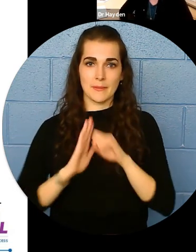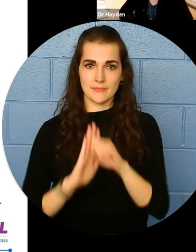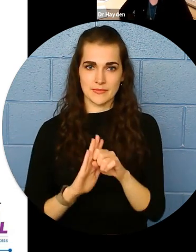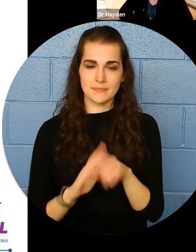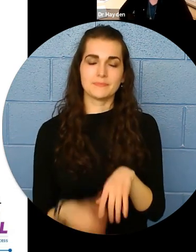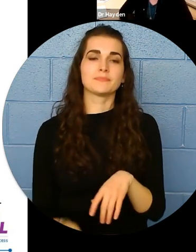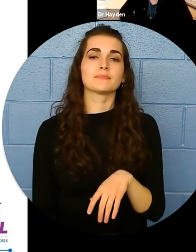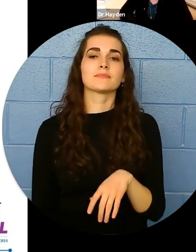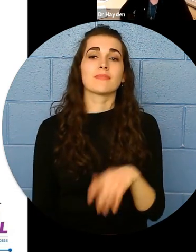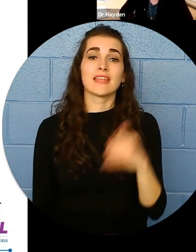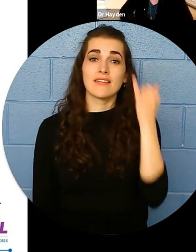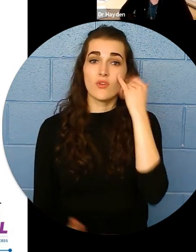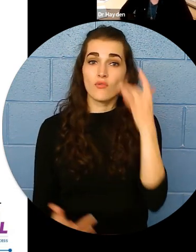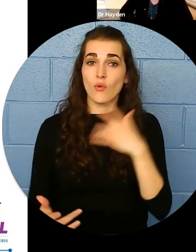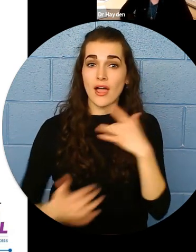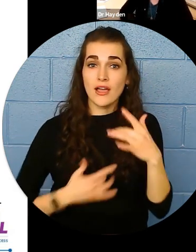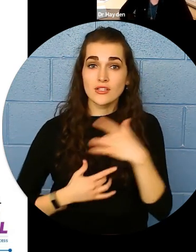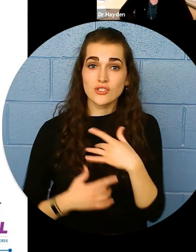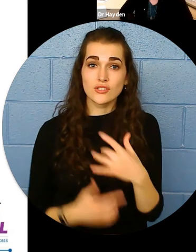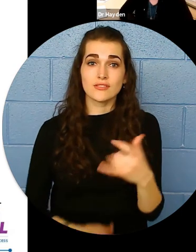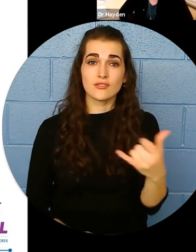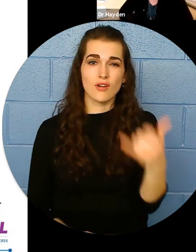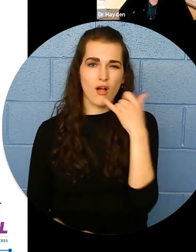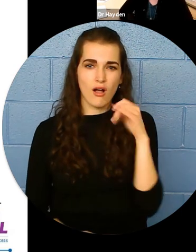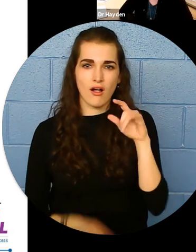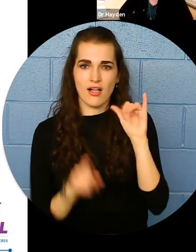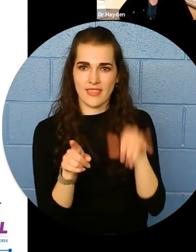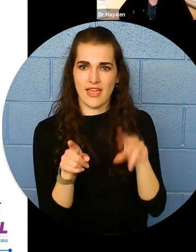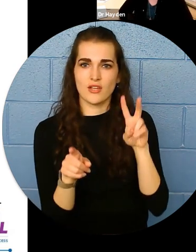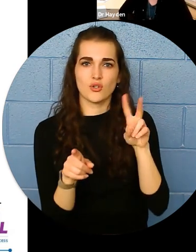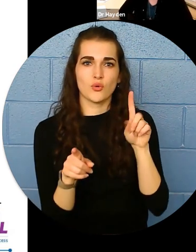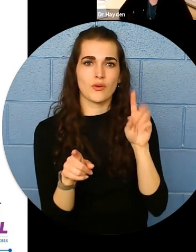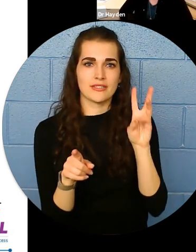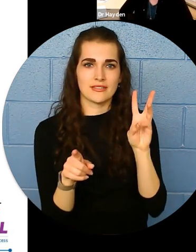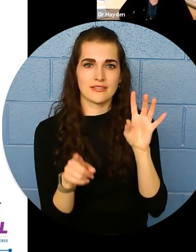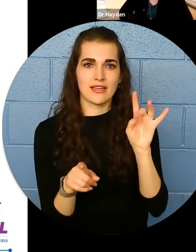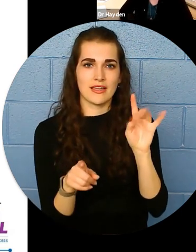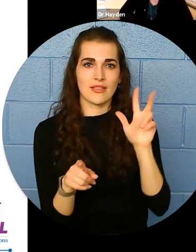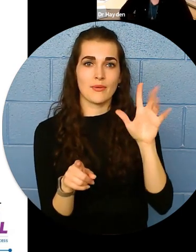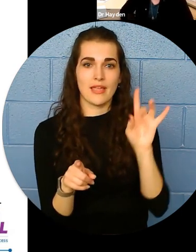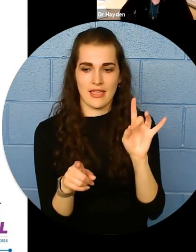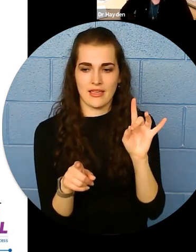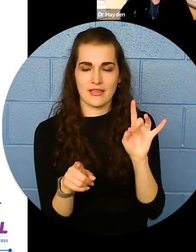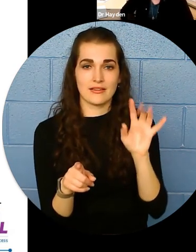or concerns, please call the COVID hotline at